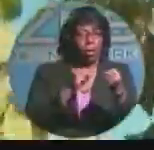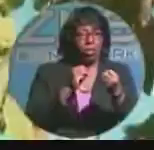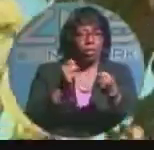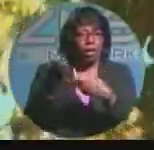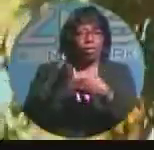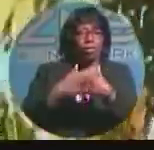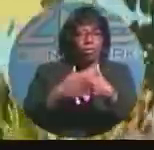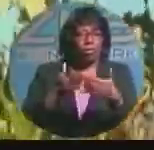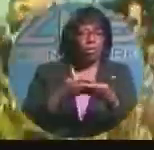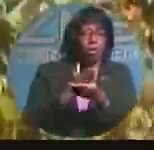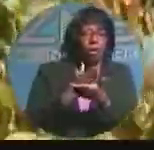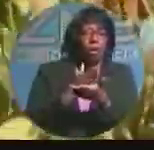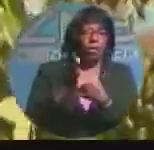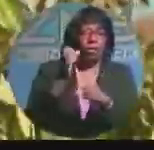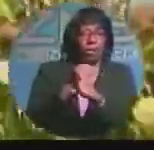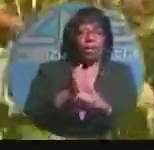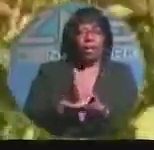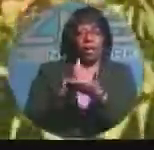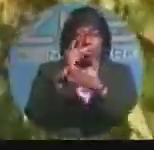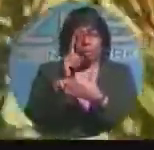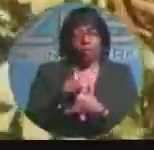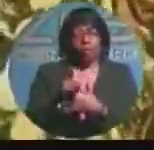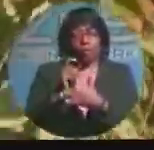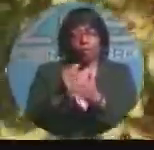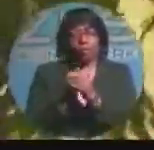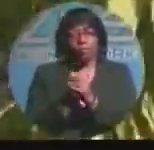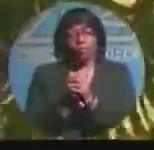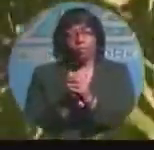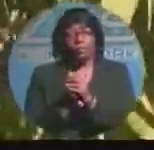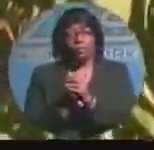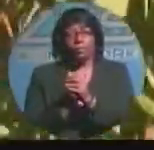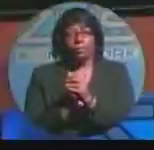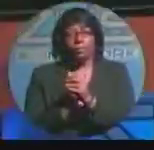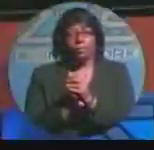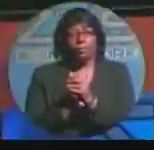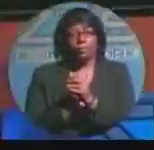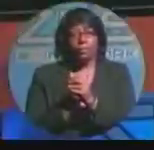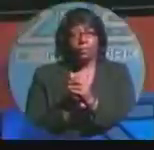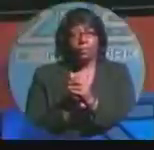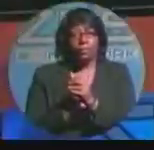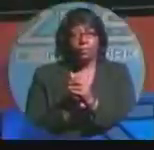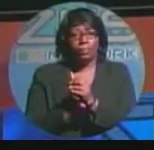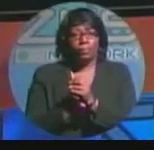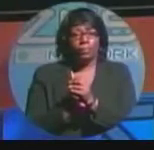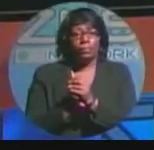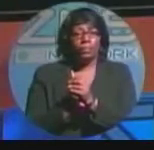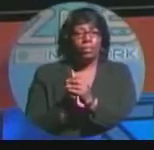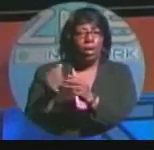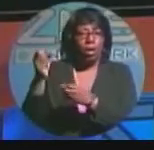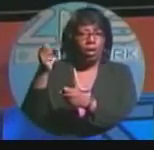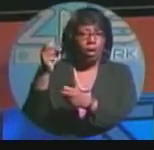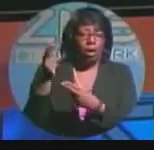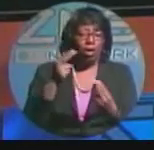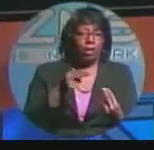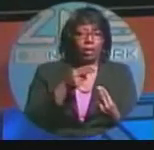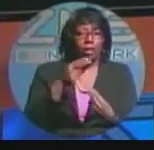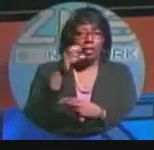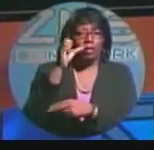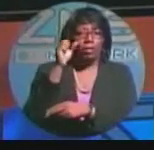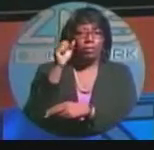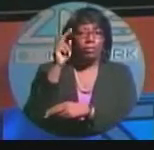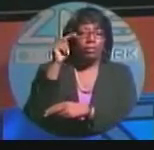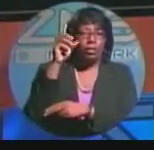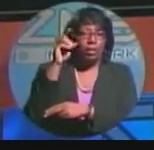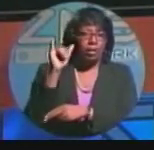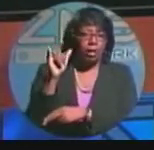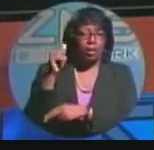the assistance they are entitled to. LaDawn Davis, ZNS News Network. Well, Hurricane Sandy now to blame for another casualty,